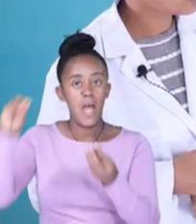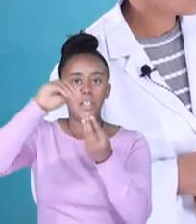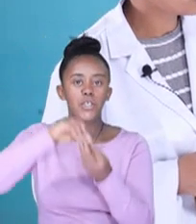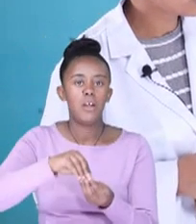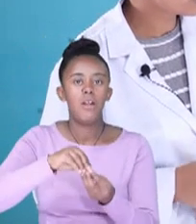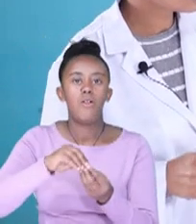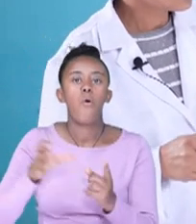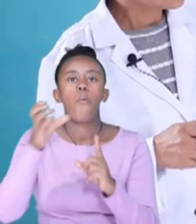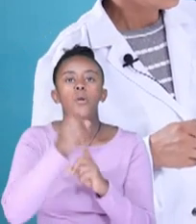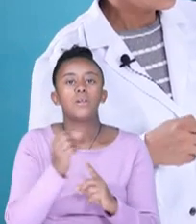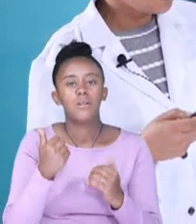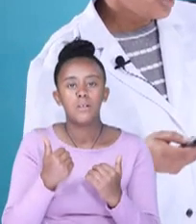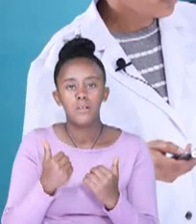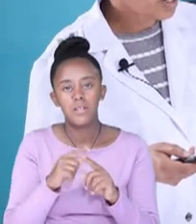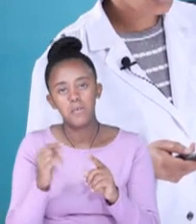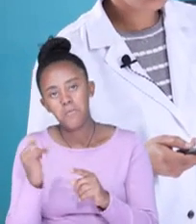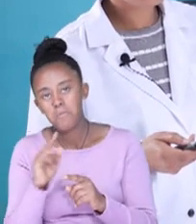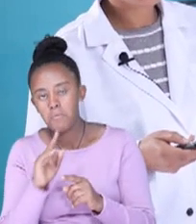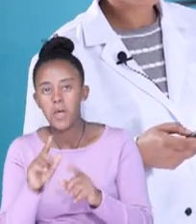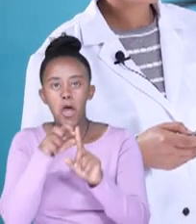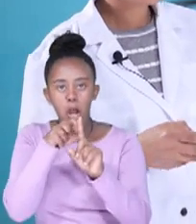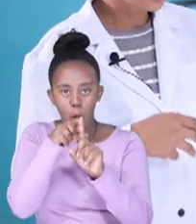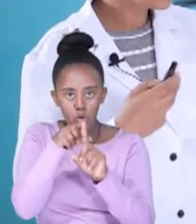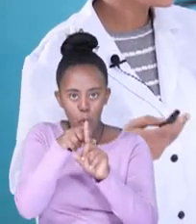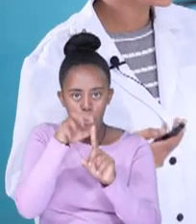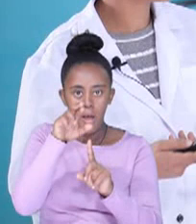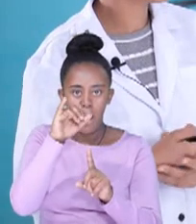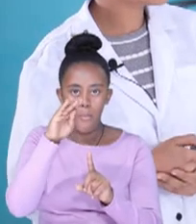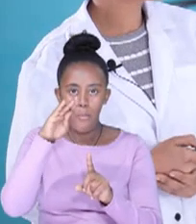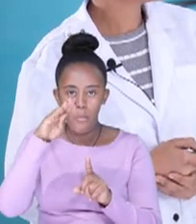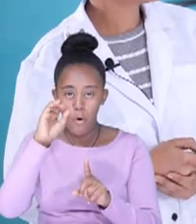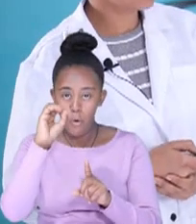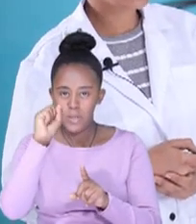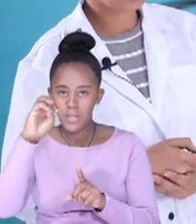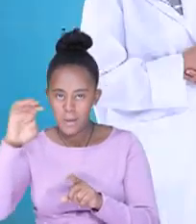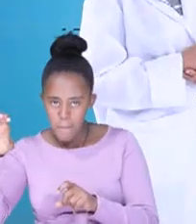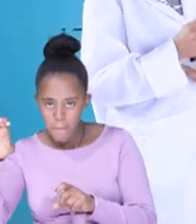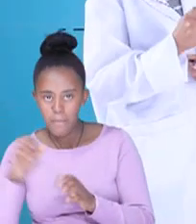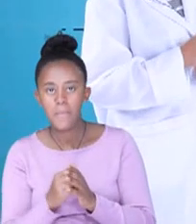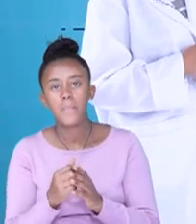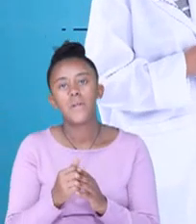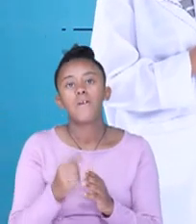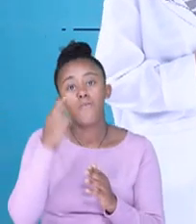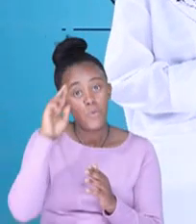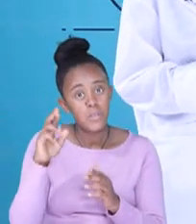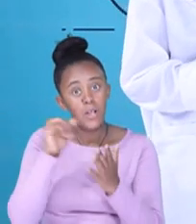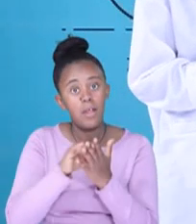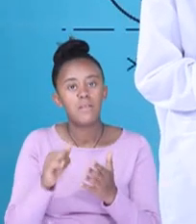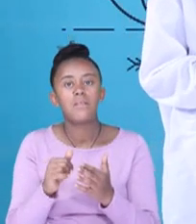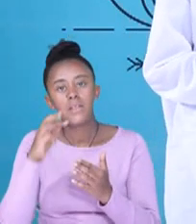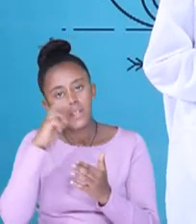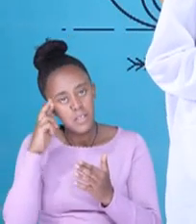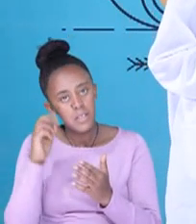additional components. They may have ribosome, or some of them may lack ribosome. For that reason, we